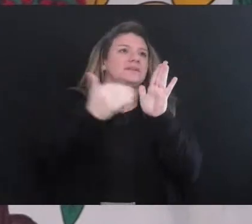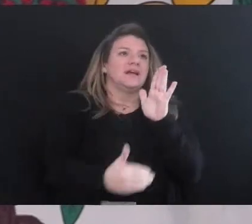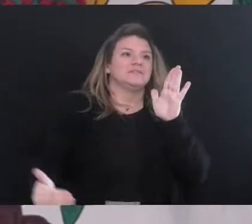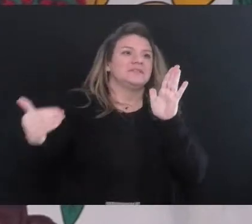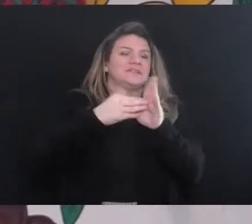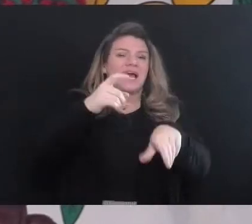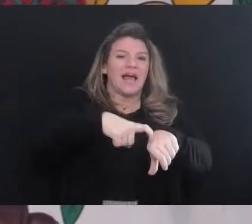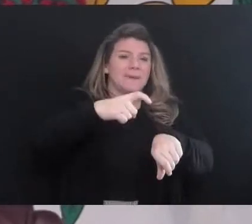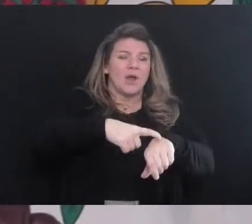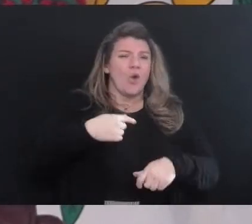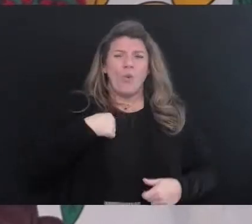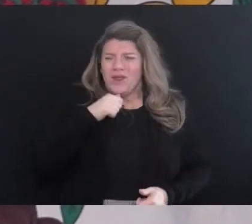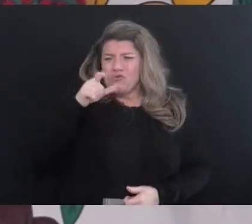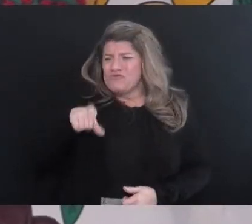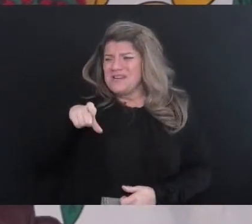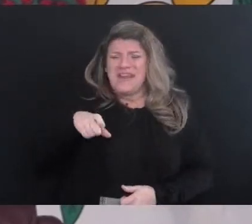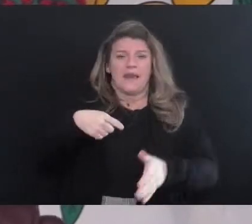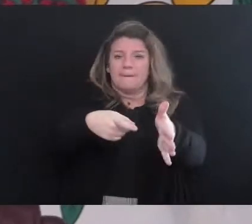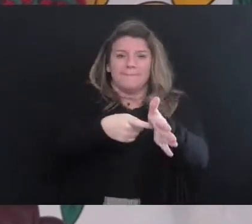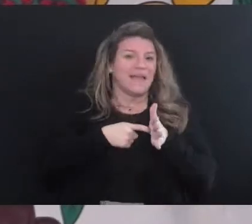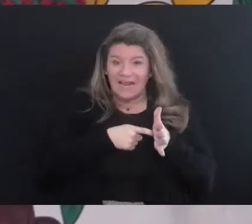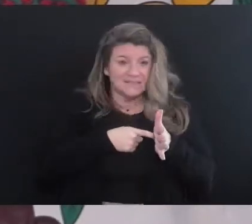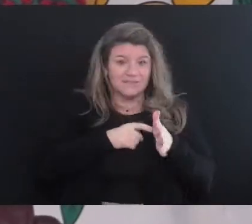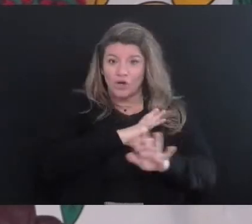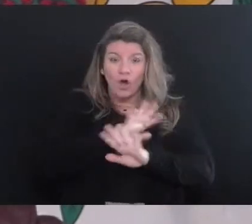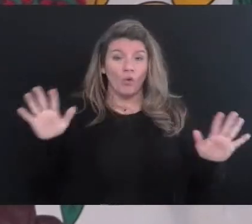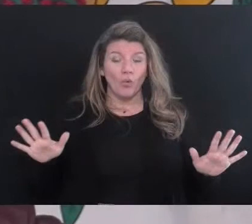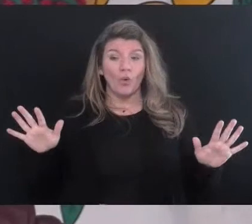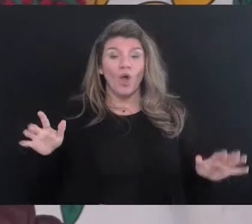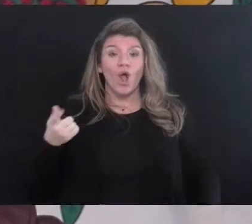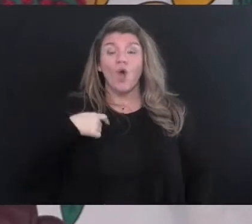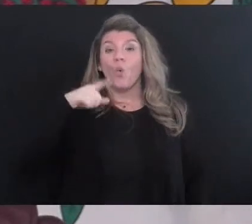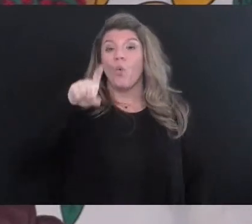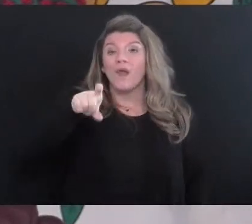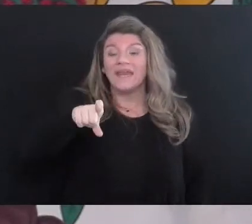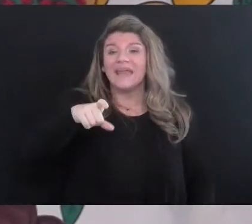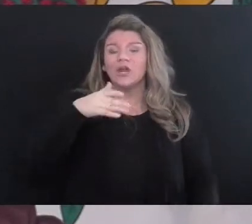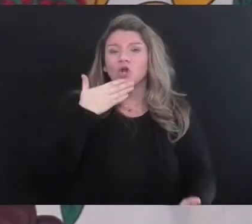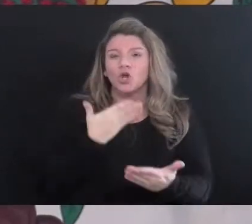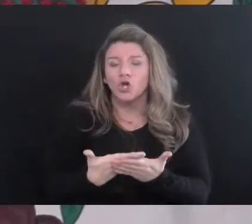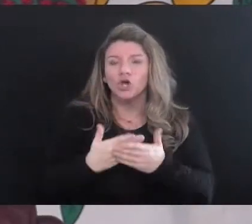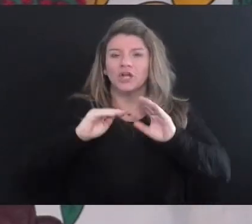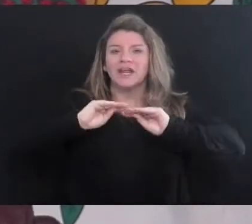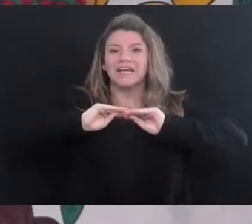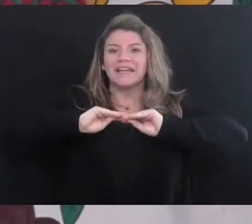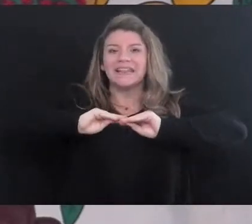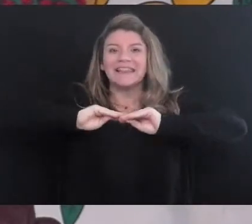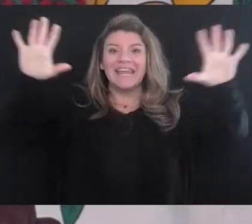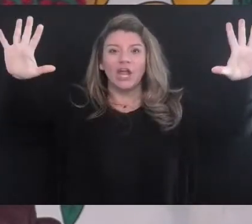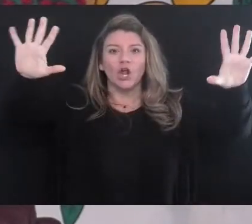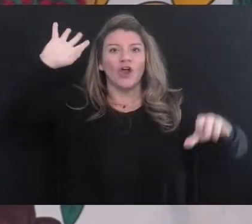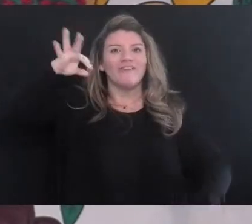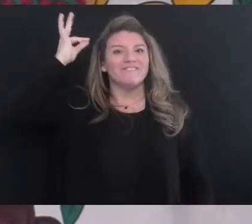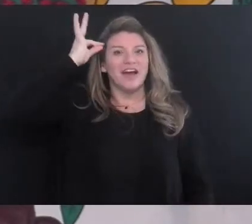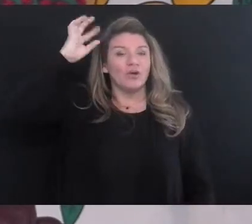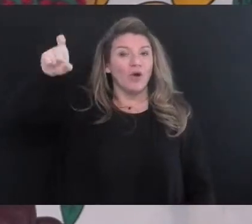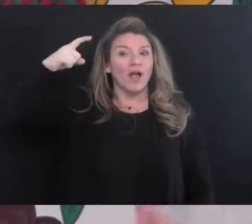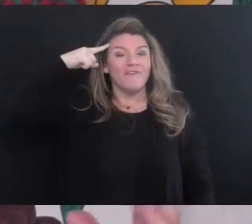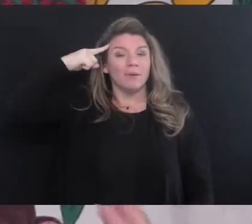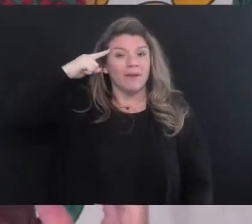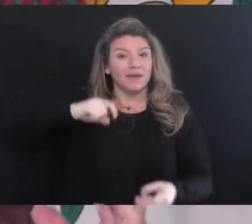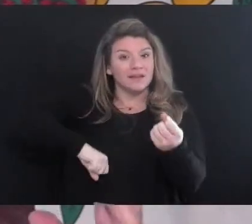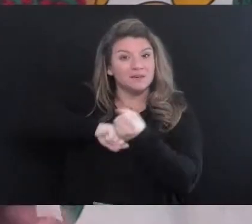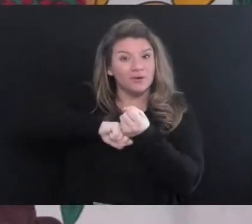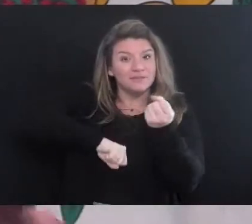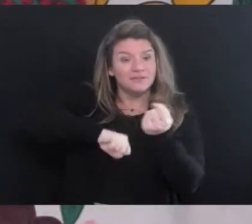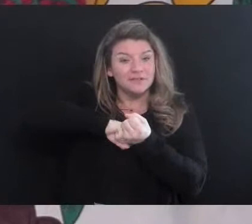we needed was just good, clear advice from our federal government. And by getting all